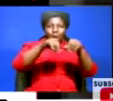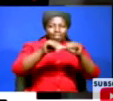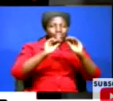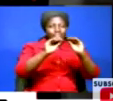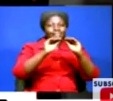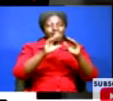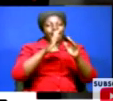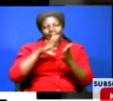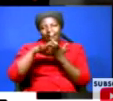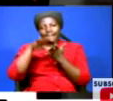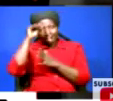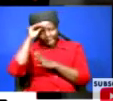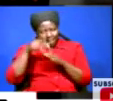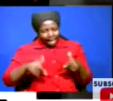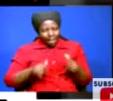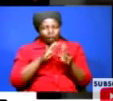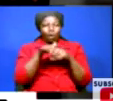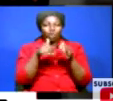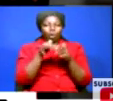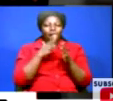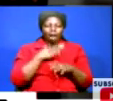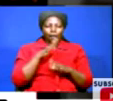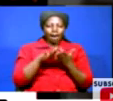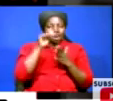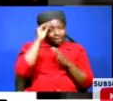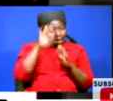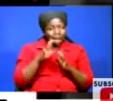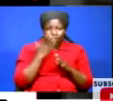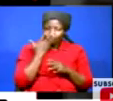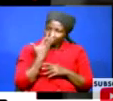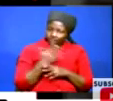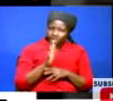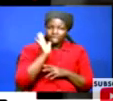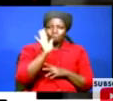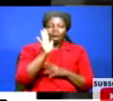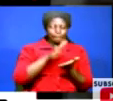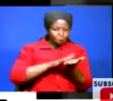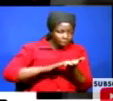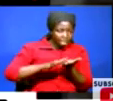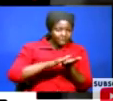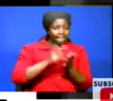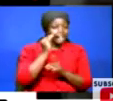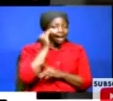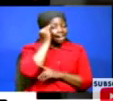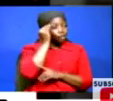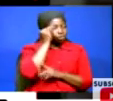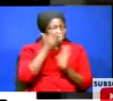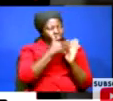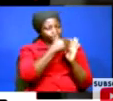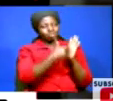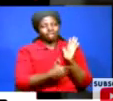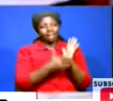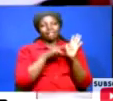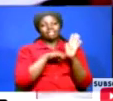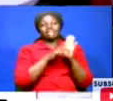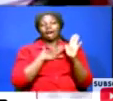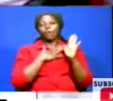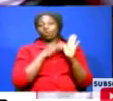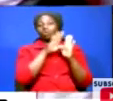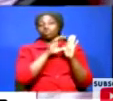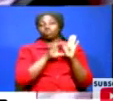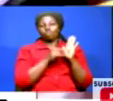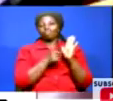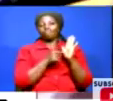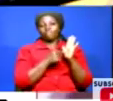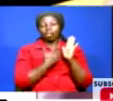allows all our learners to complete their basic education as provided for in our constitution.